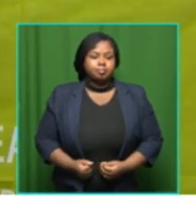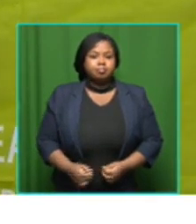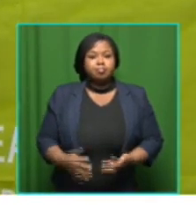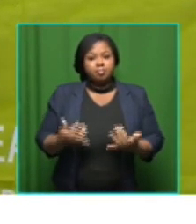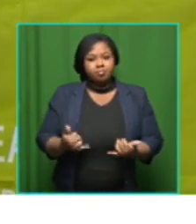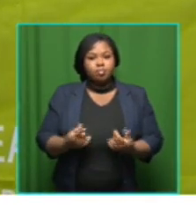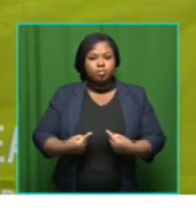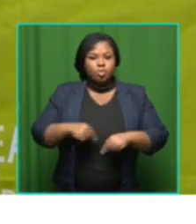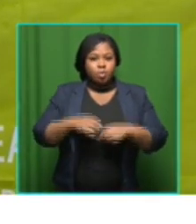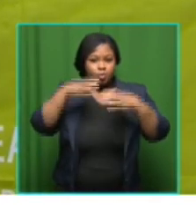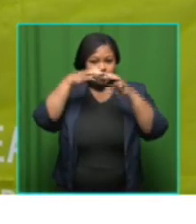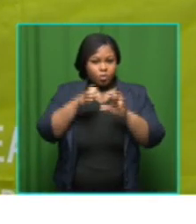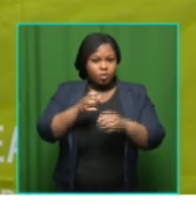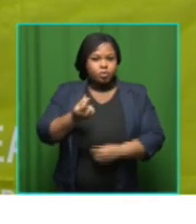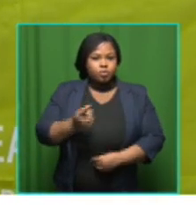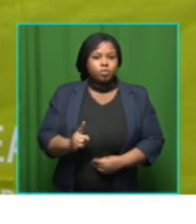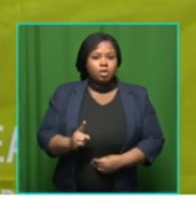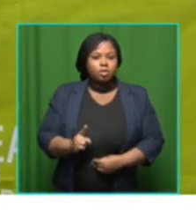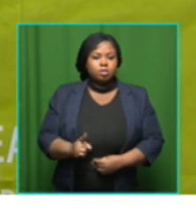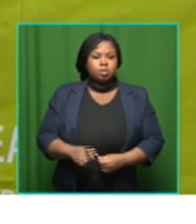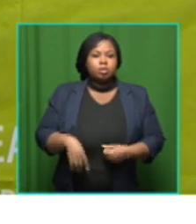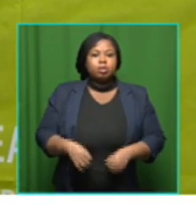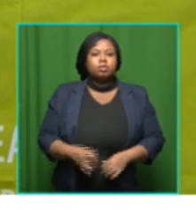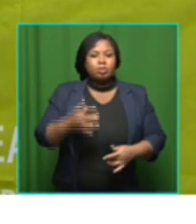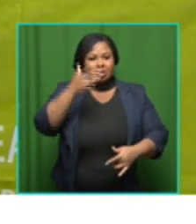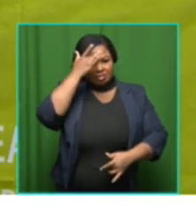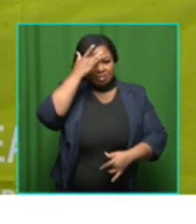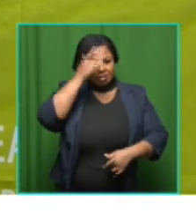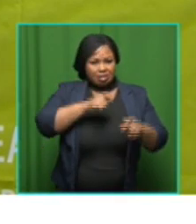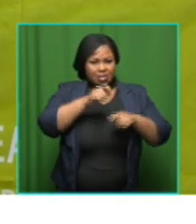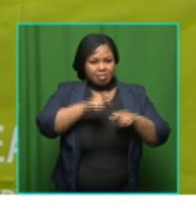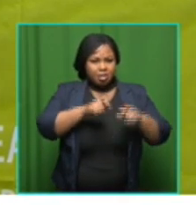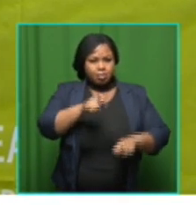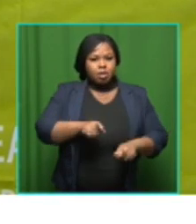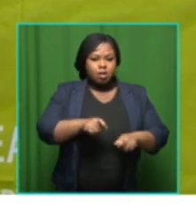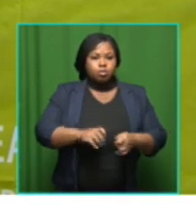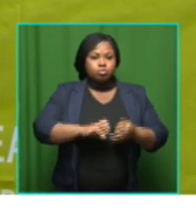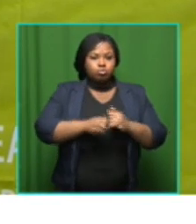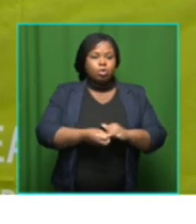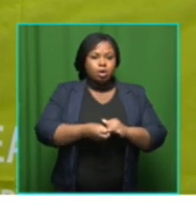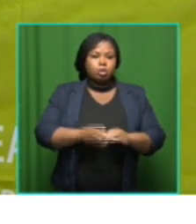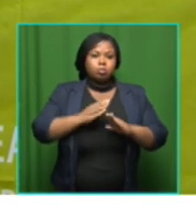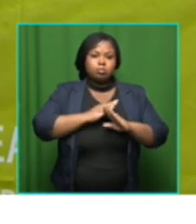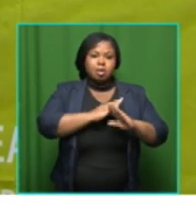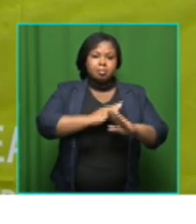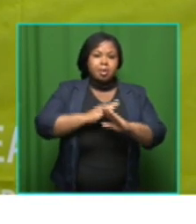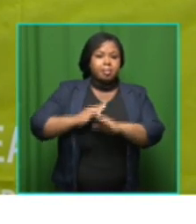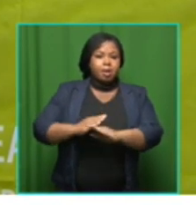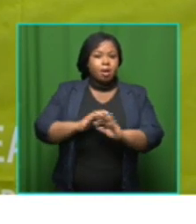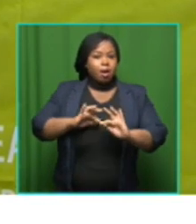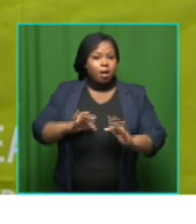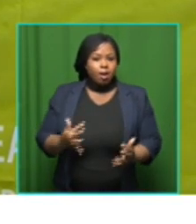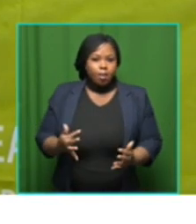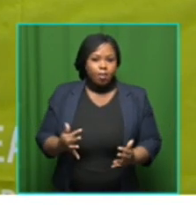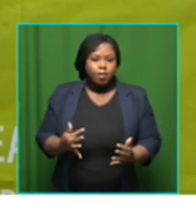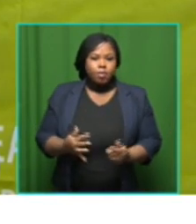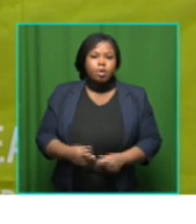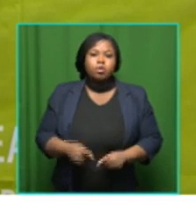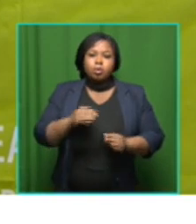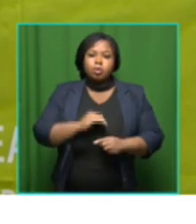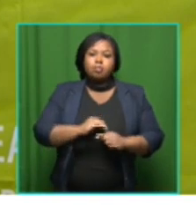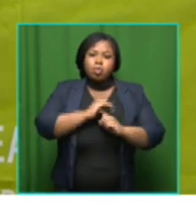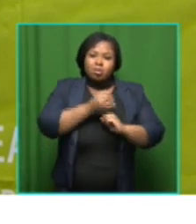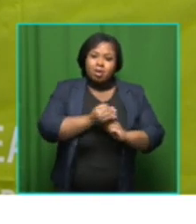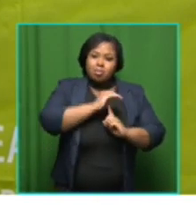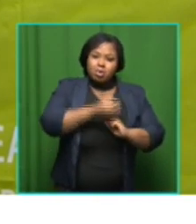So we will be focusing on dismantling the infection cycle by proactive action than the reactive